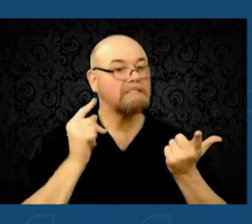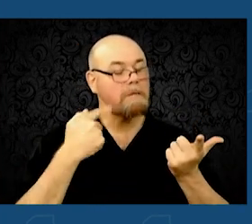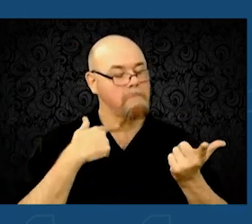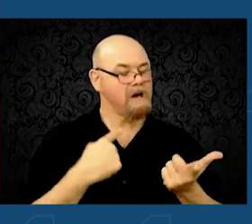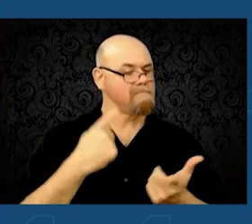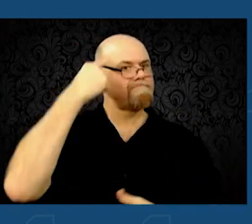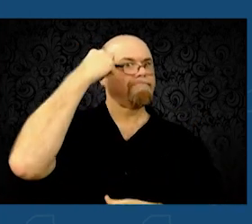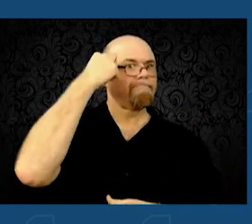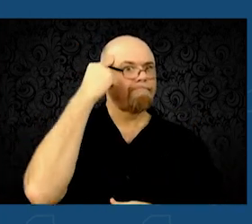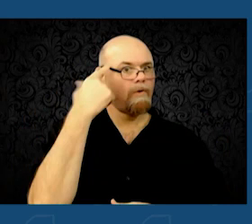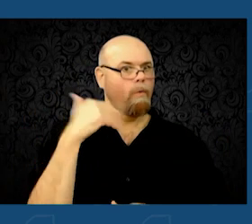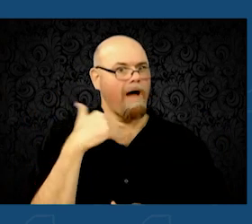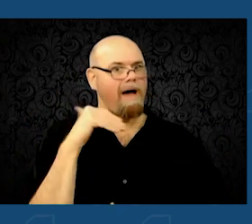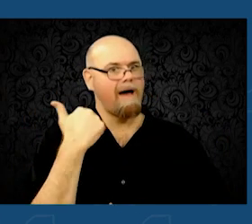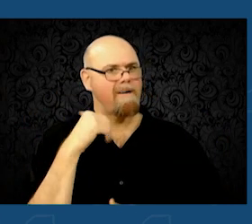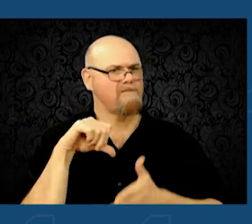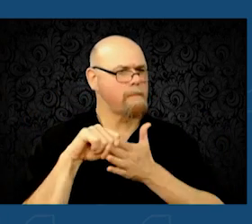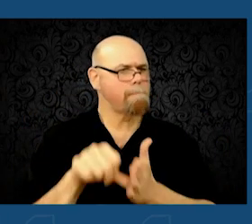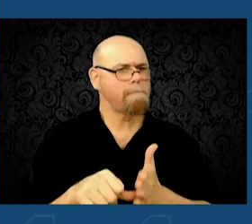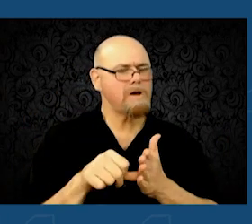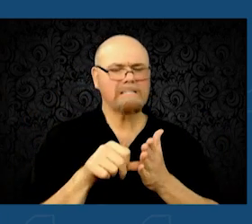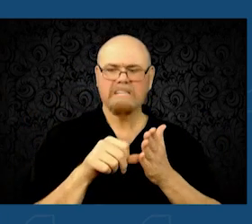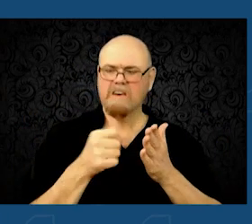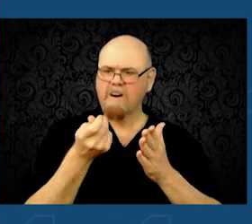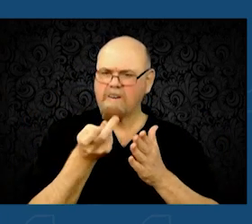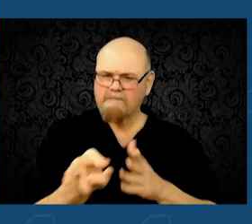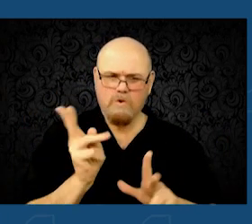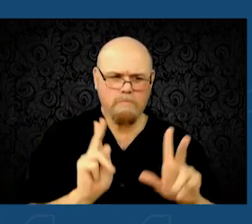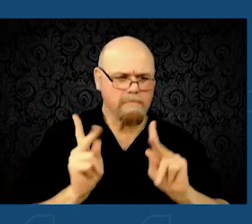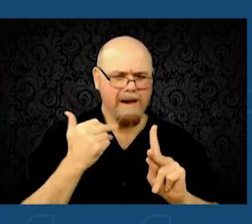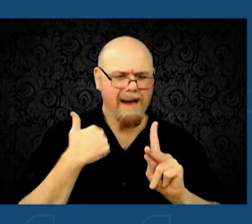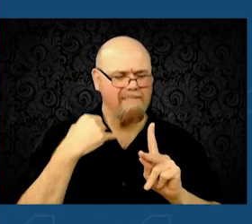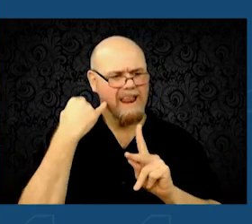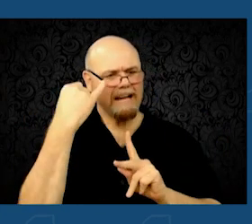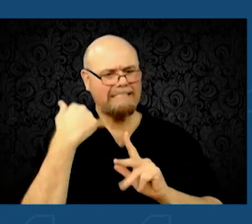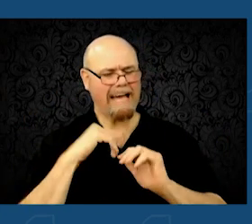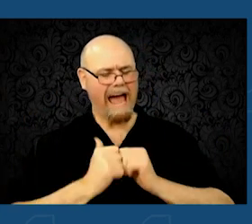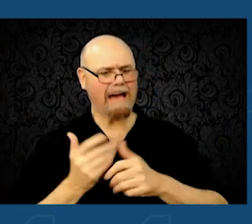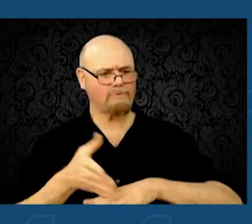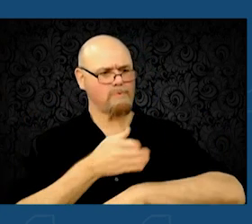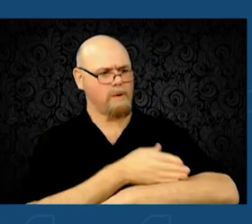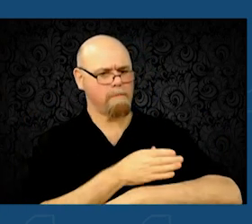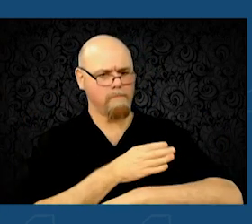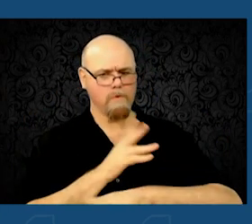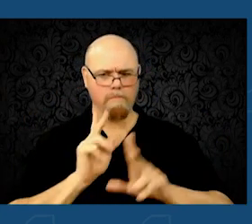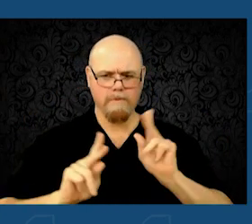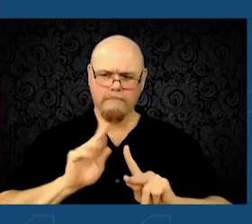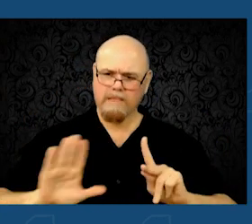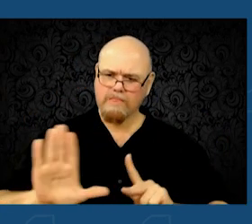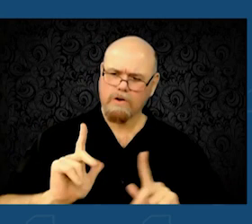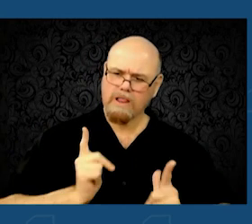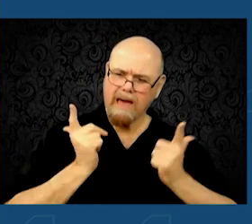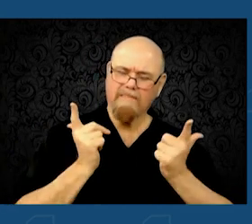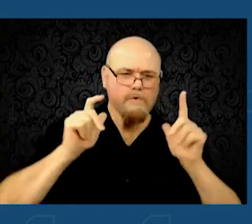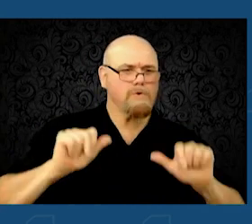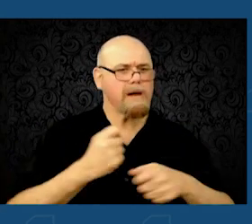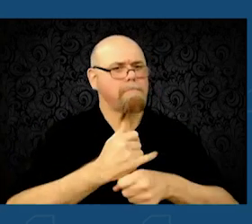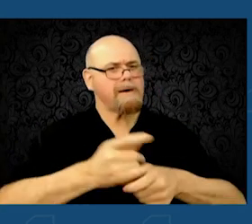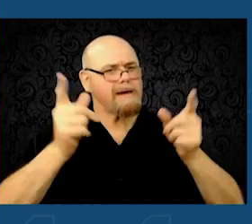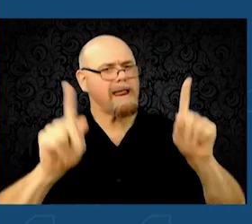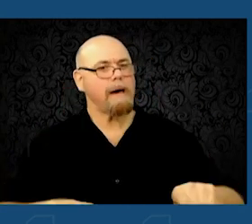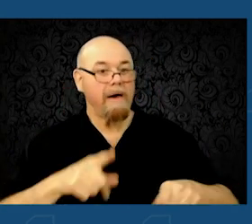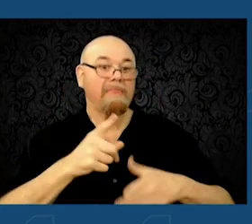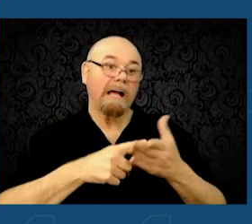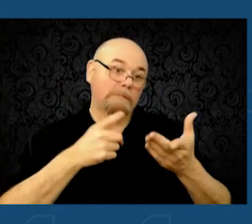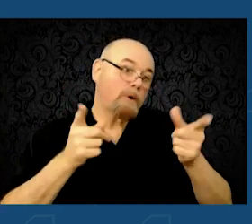people with a vision to better the lives of others can realize that dream. That is what you did, Kaz. That's why